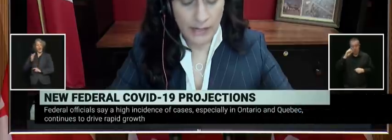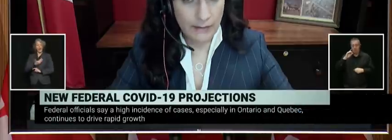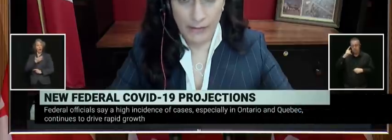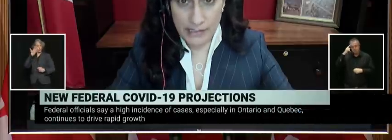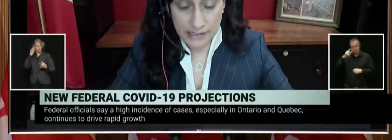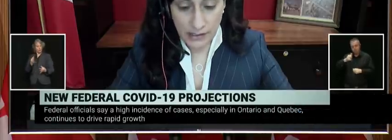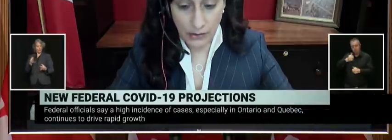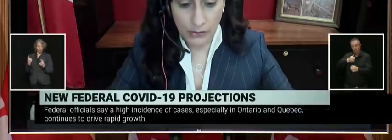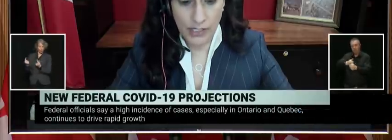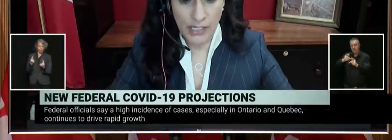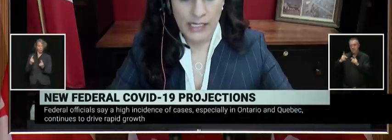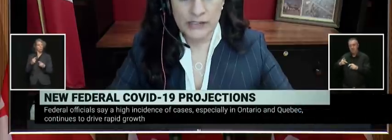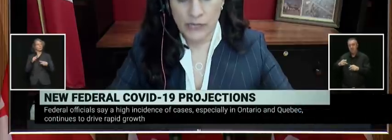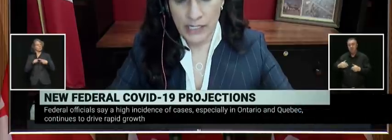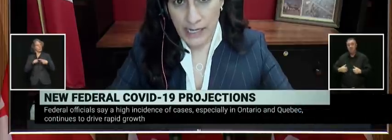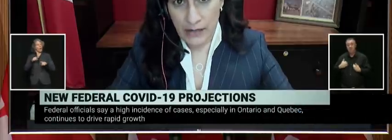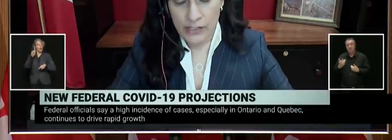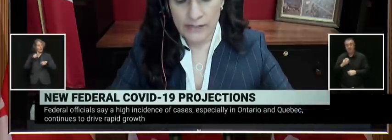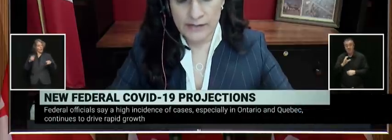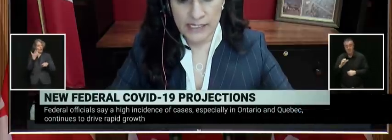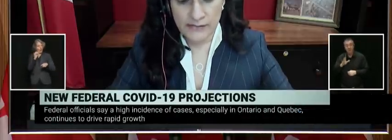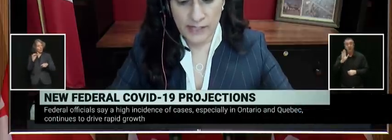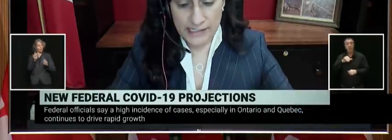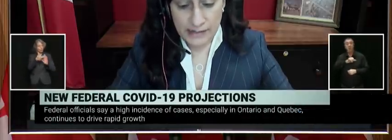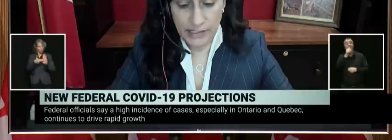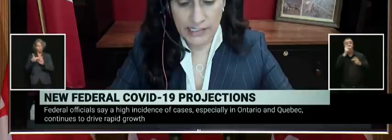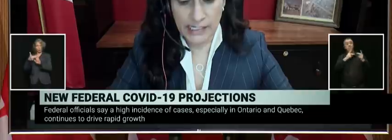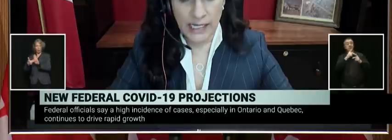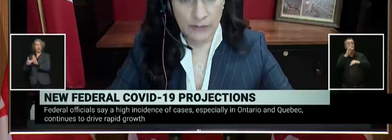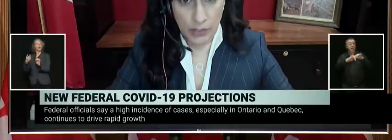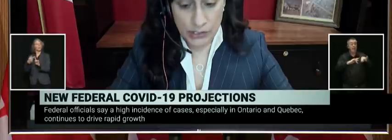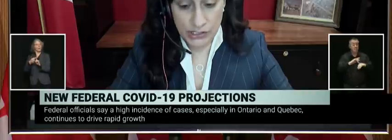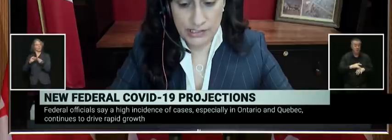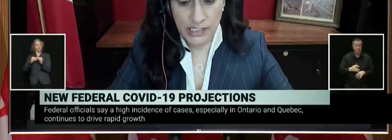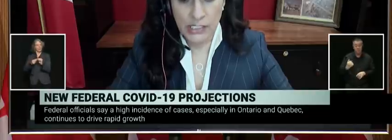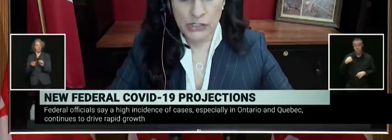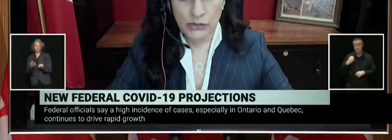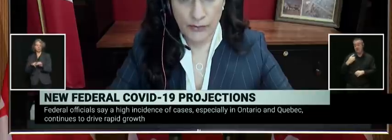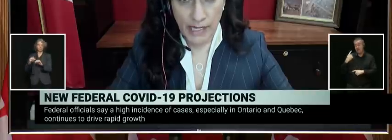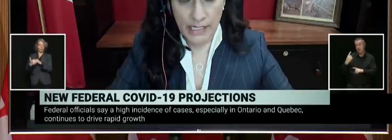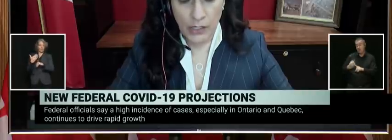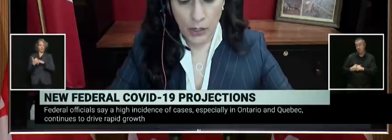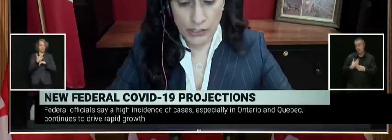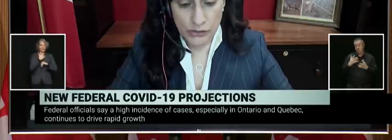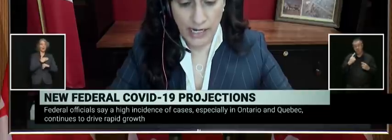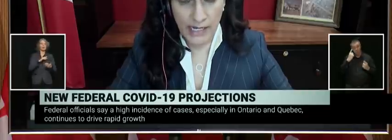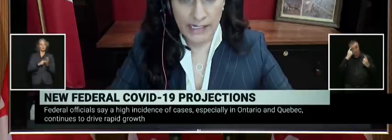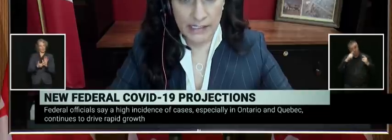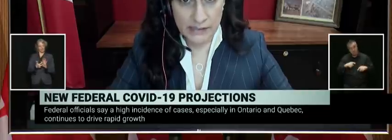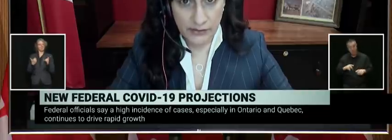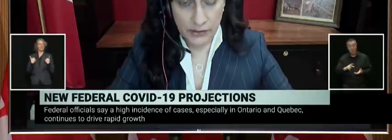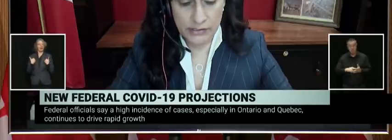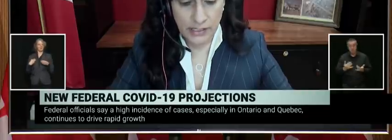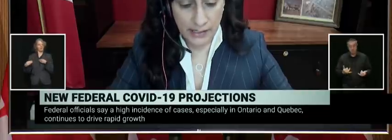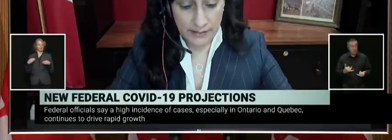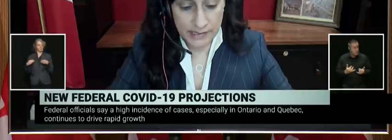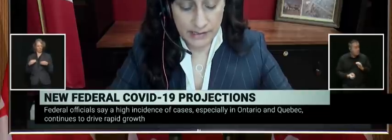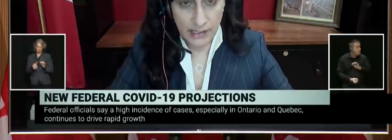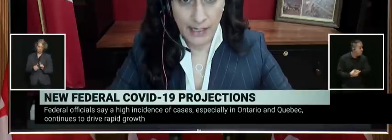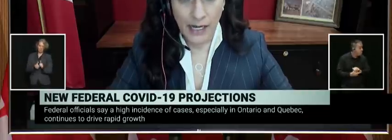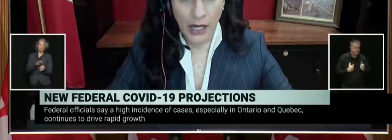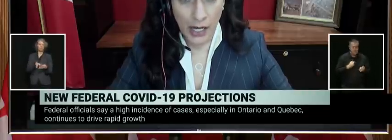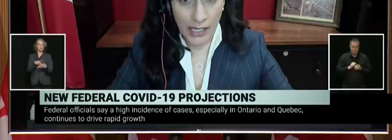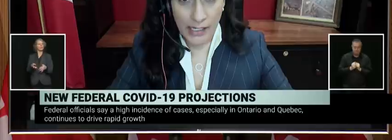volume months ago is what now gives us flexibility and margins to remain on track in difficult